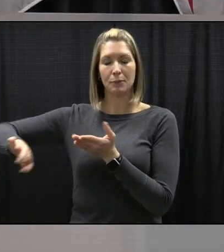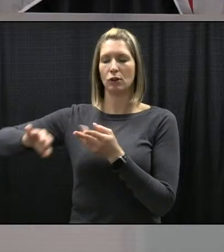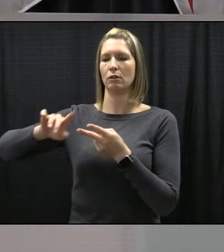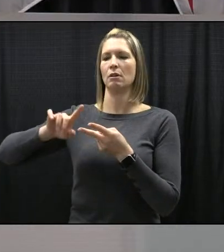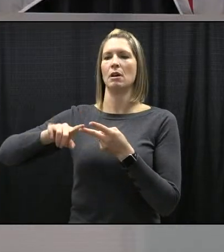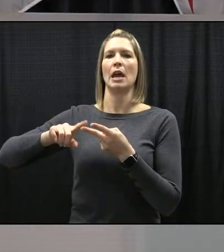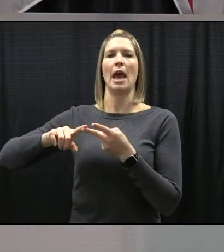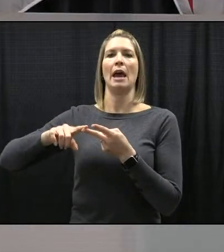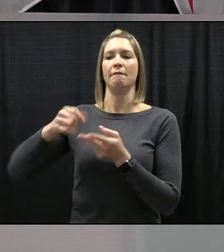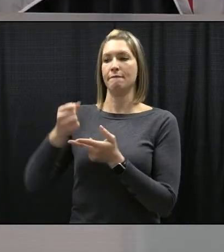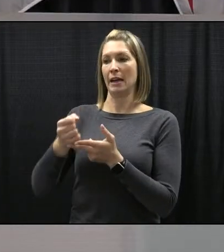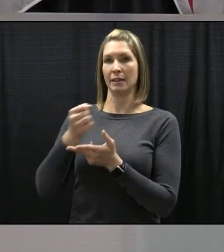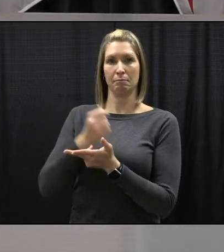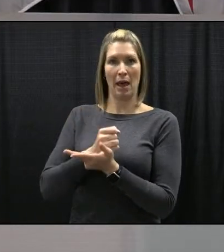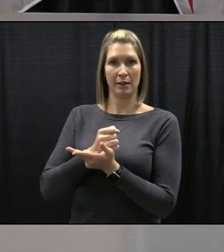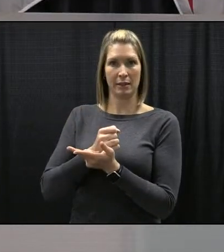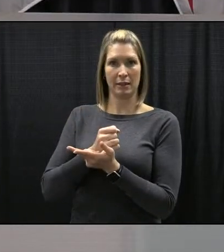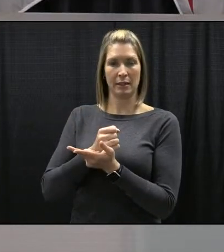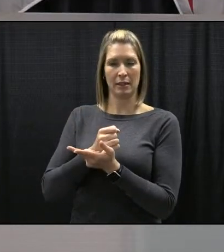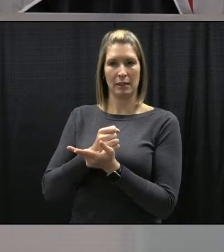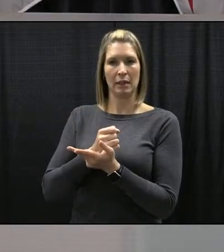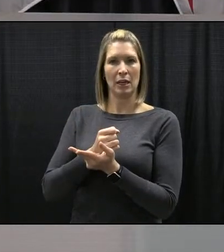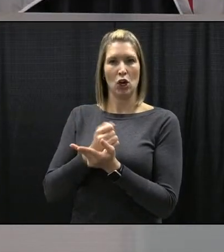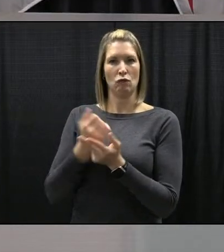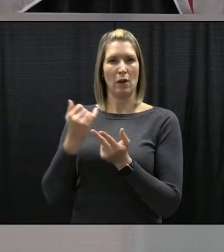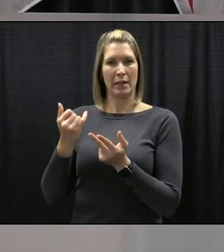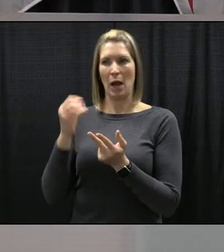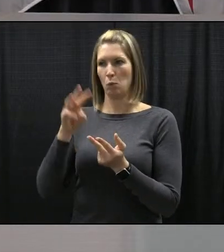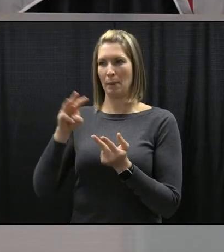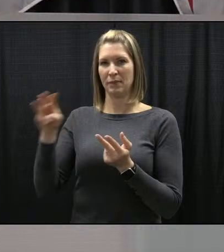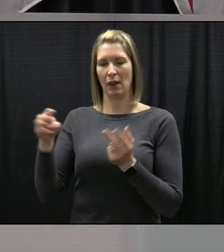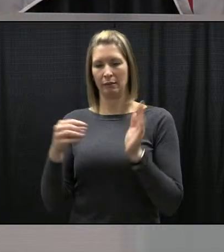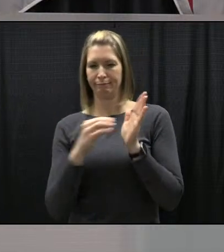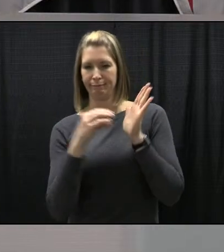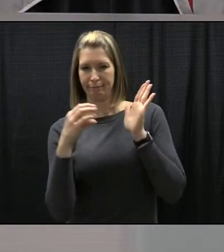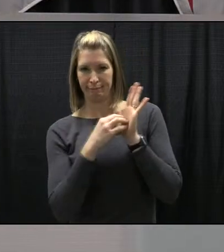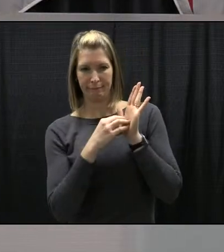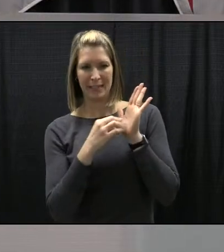in the coming weeks. Today, apparently, we've been